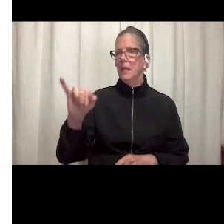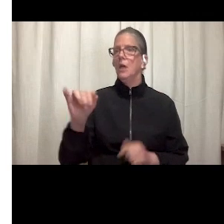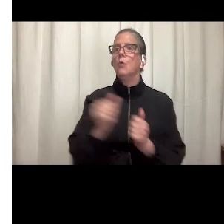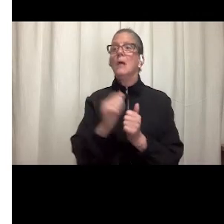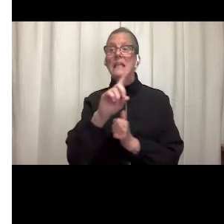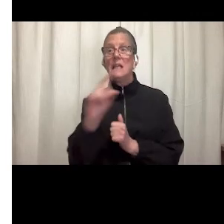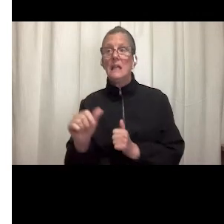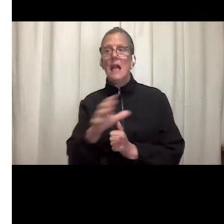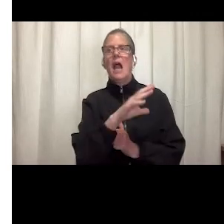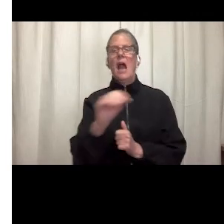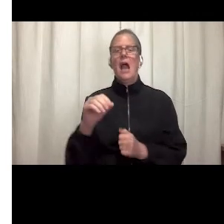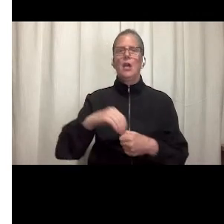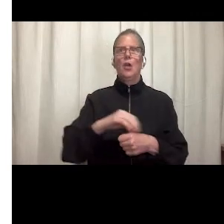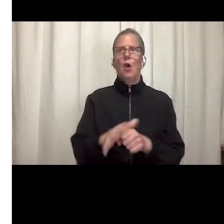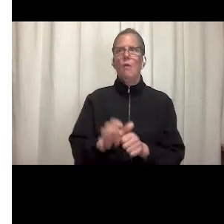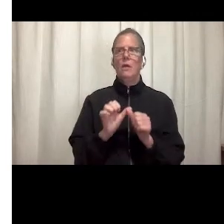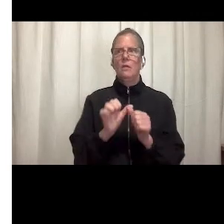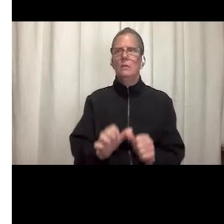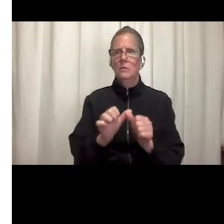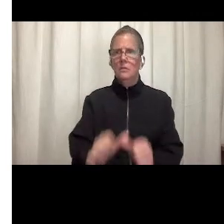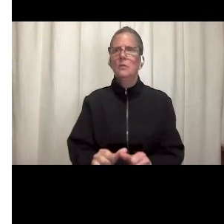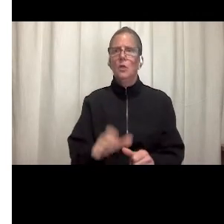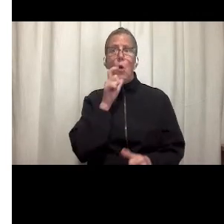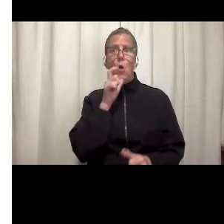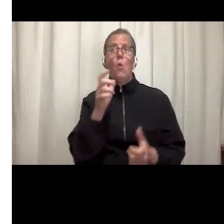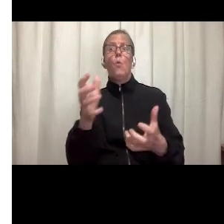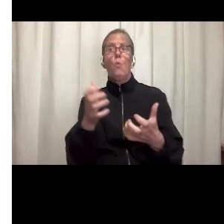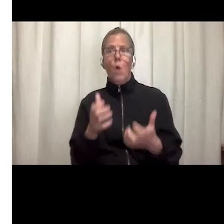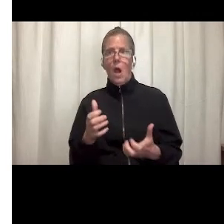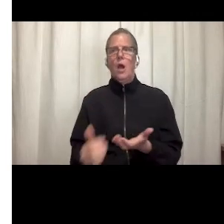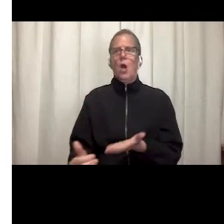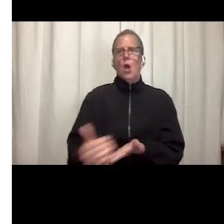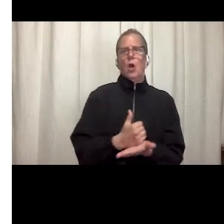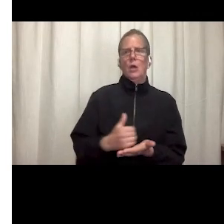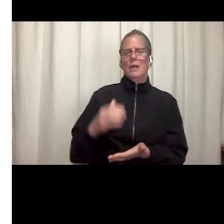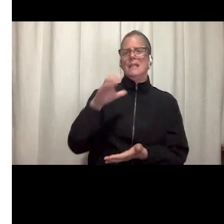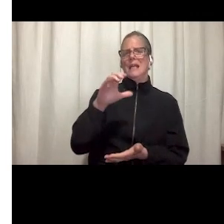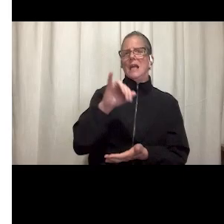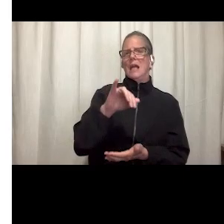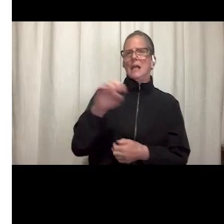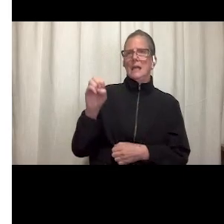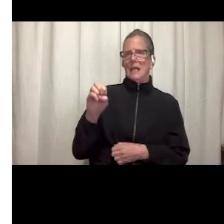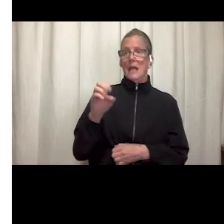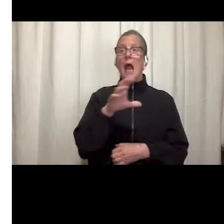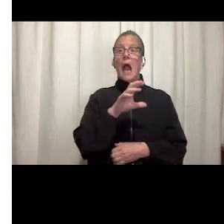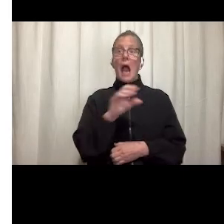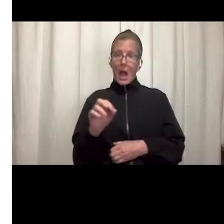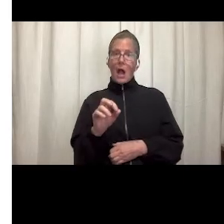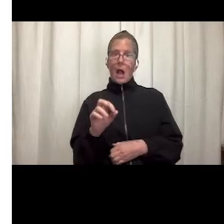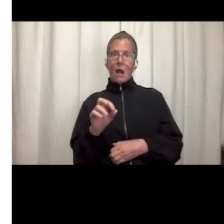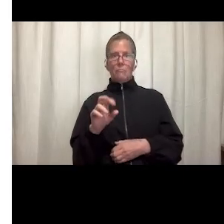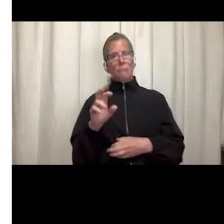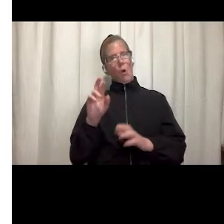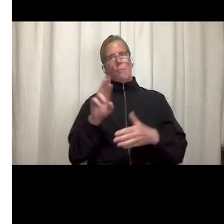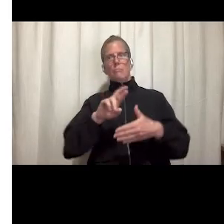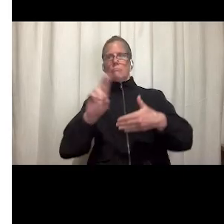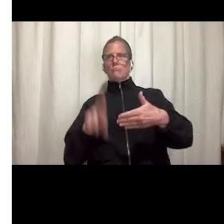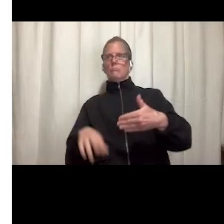seeking to acquire CIE, resulting in at least 150 CIE